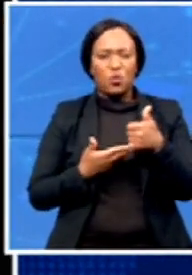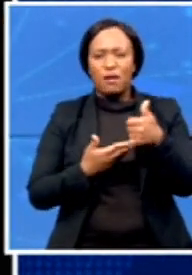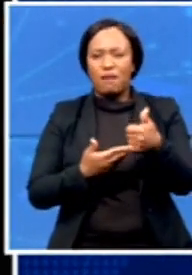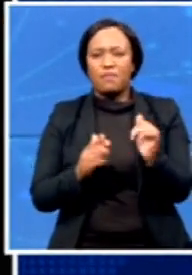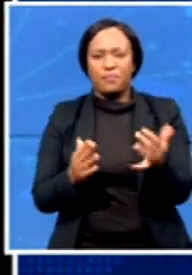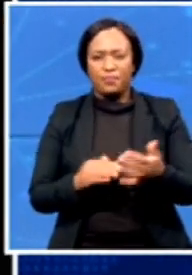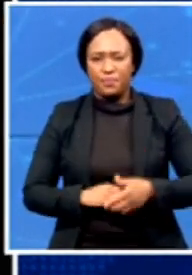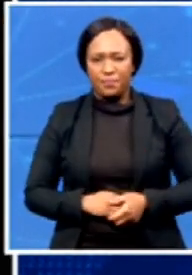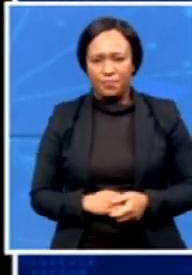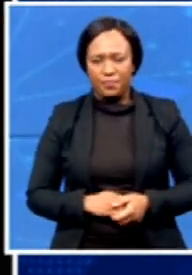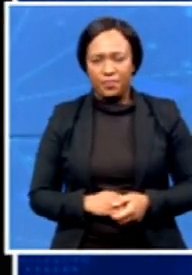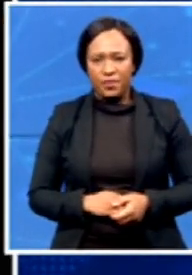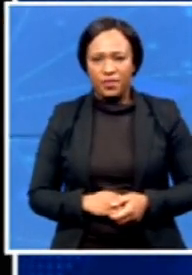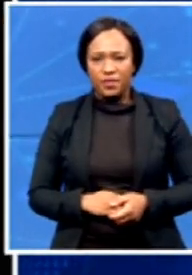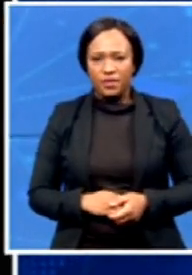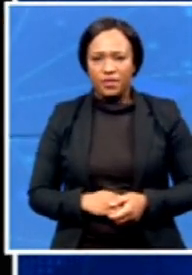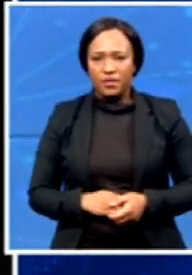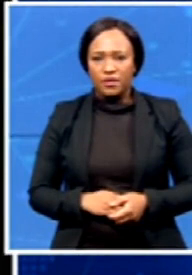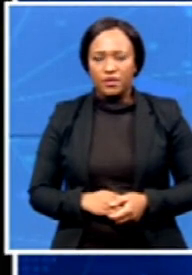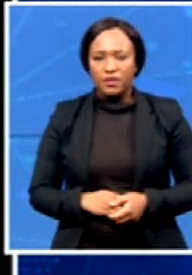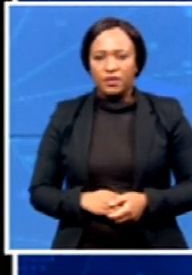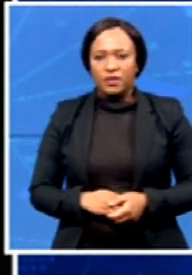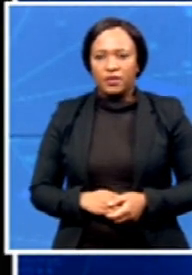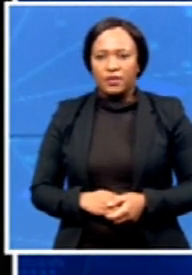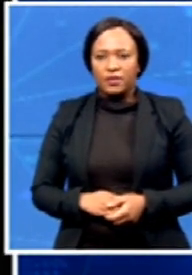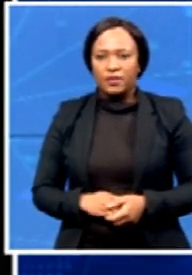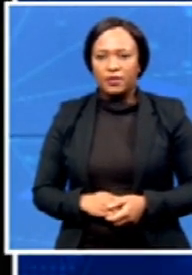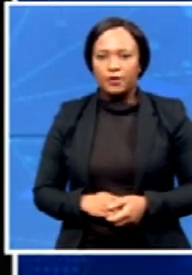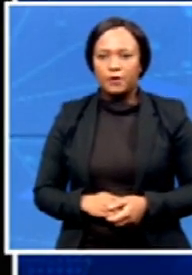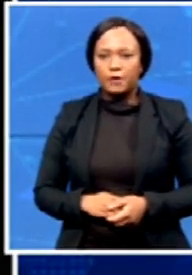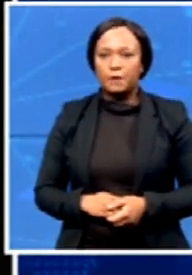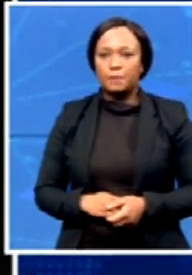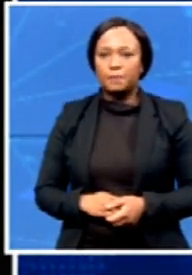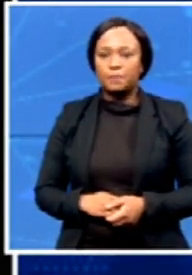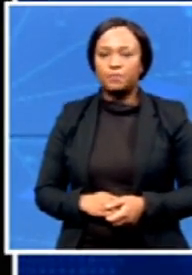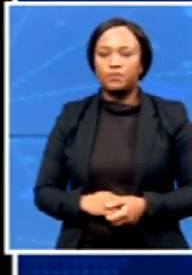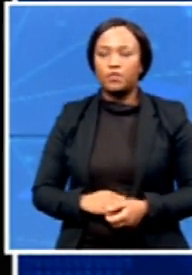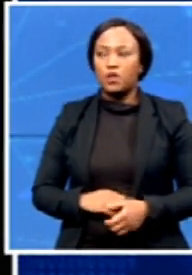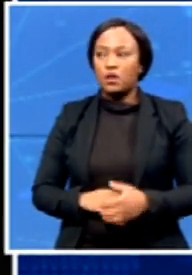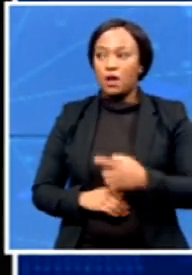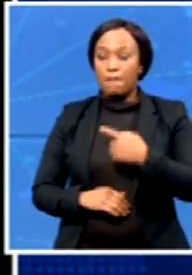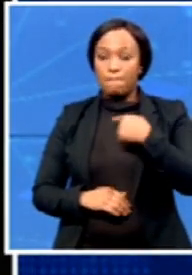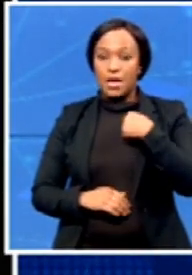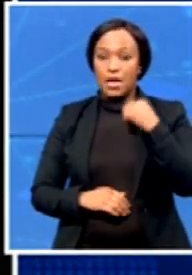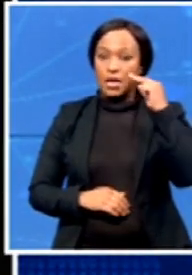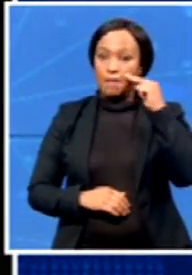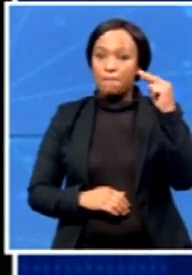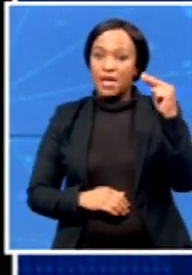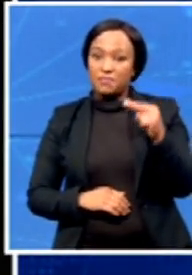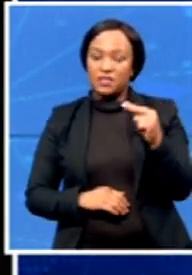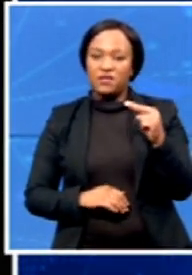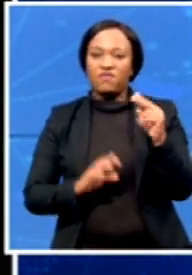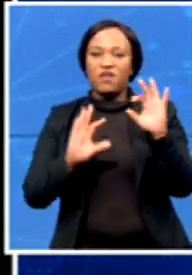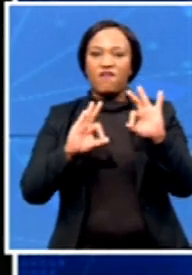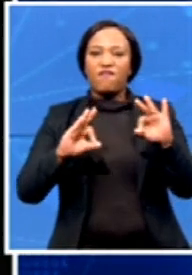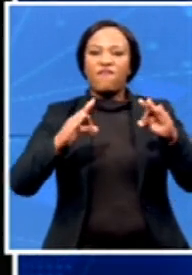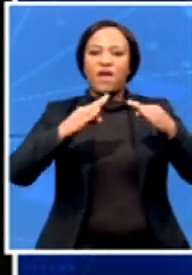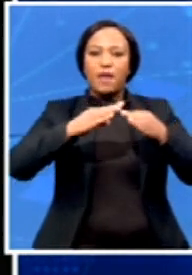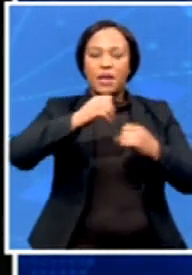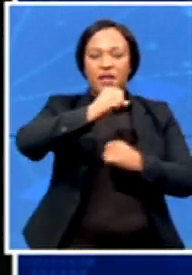Well, from I'll give you two examples. From my perspective, from our Family Foundation perspective, we have expanded